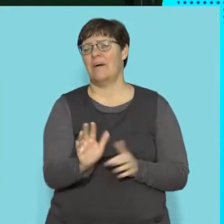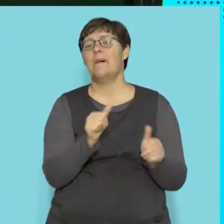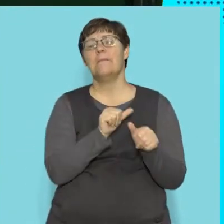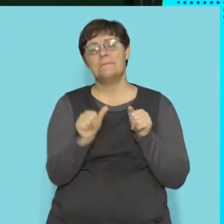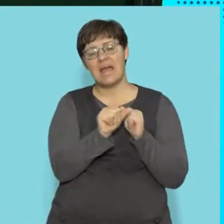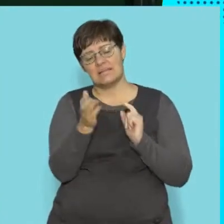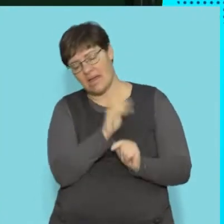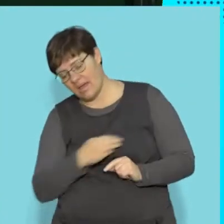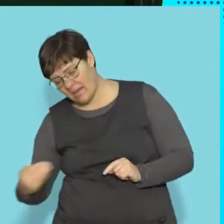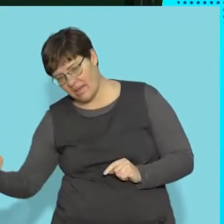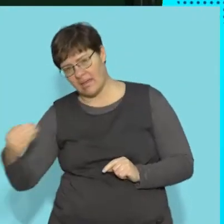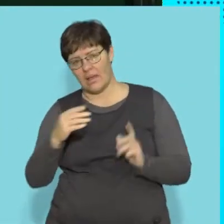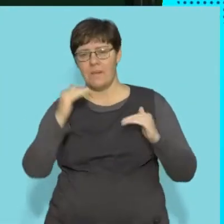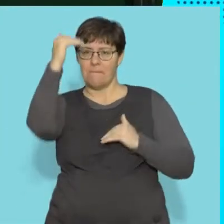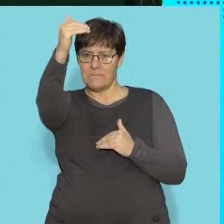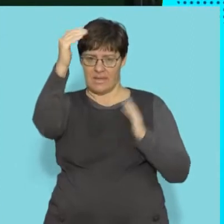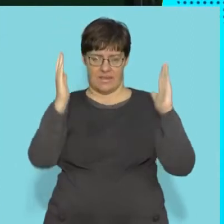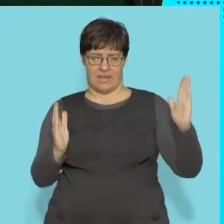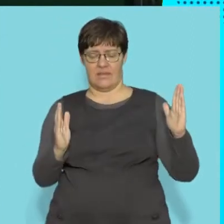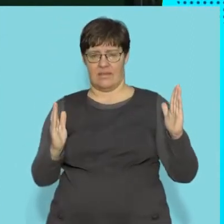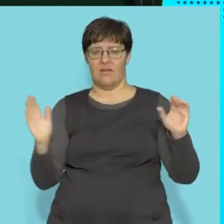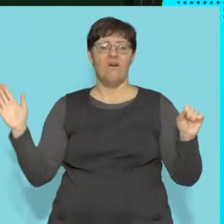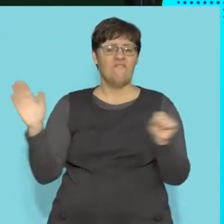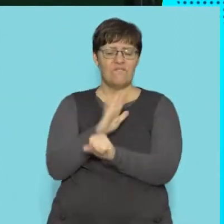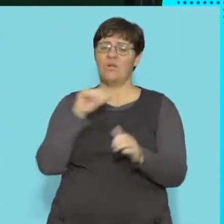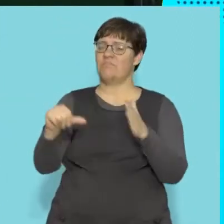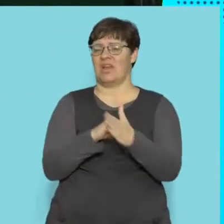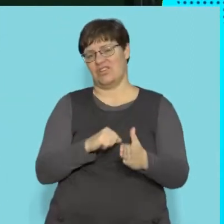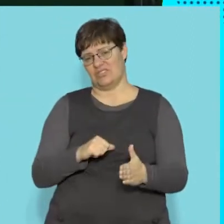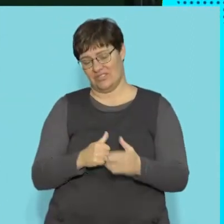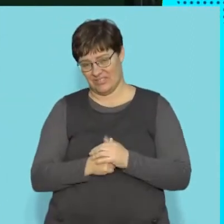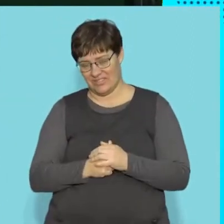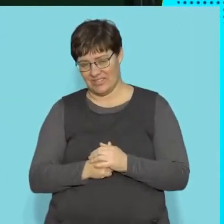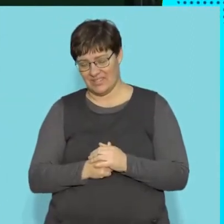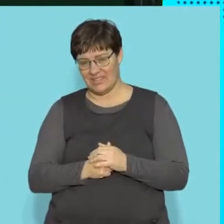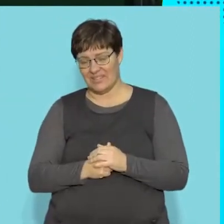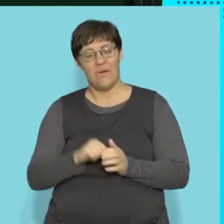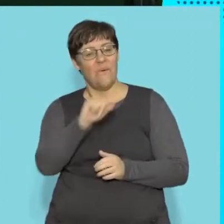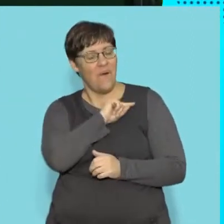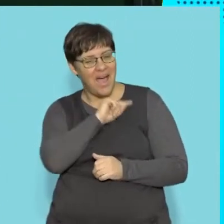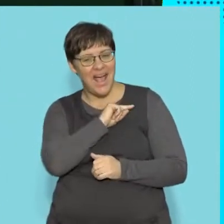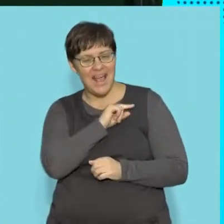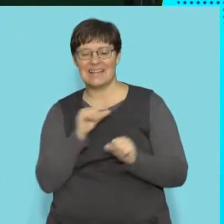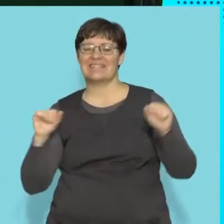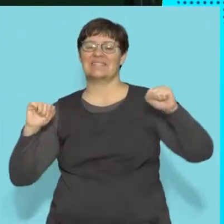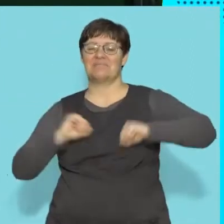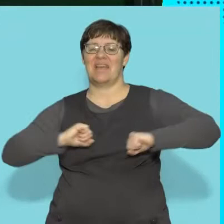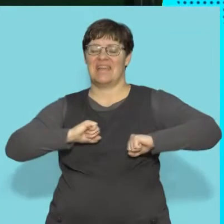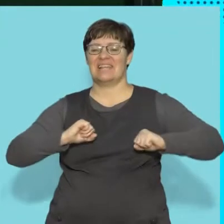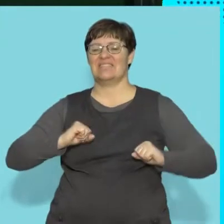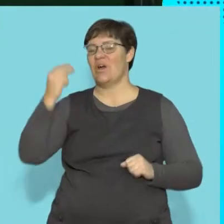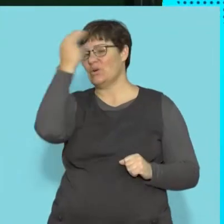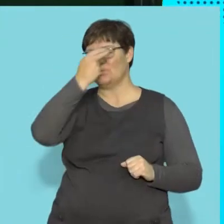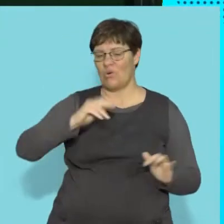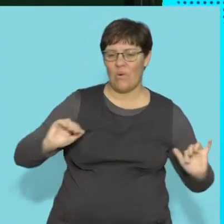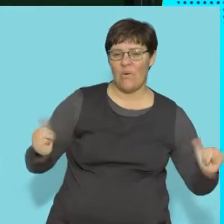Make the graph large over a full page, if possible, so that you've got space to draw,